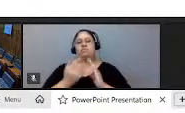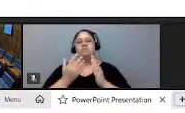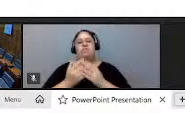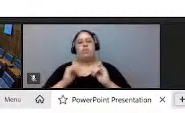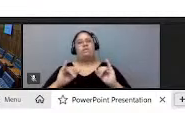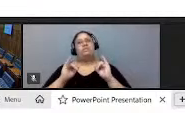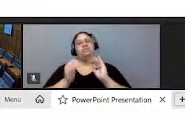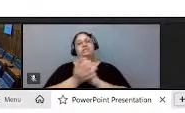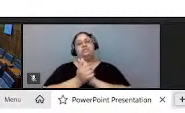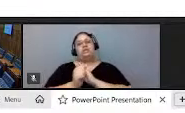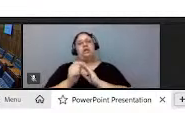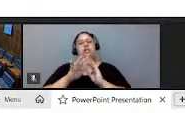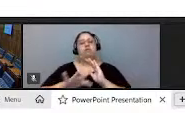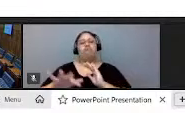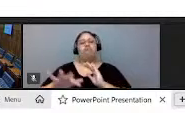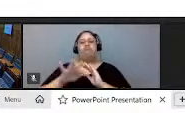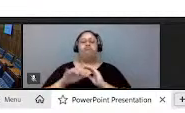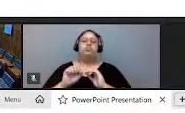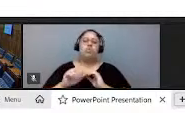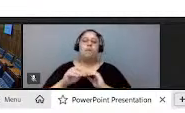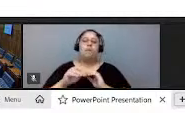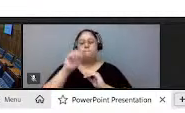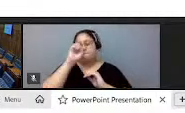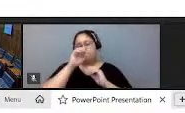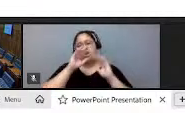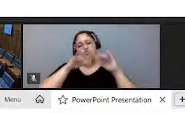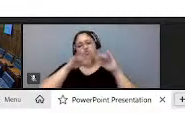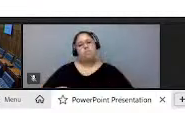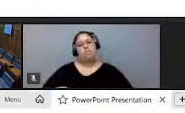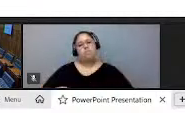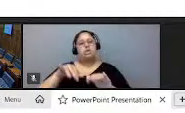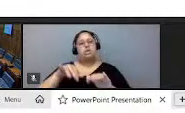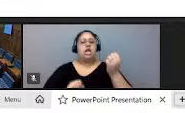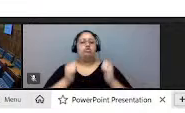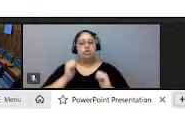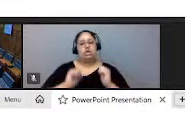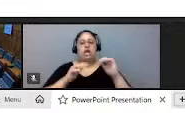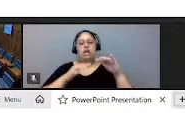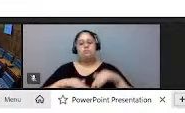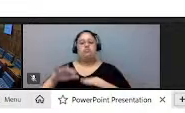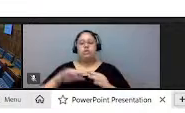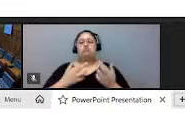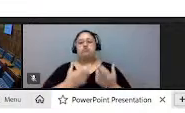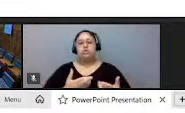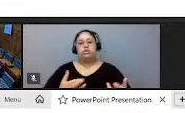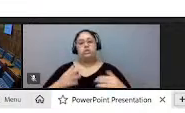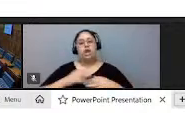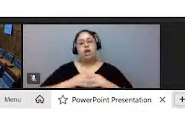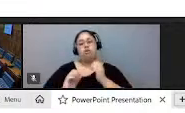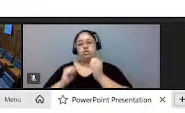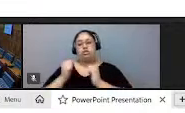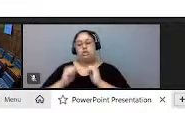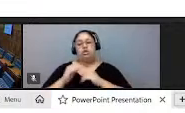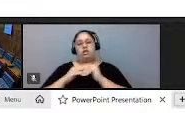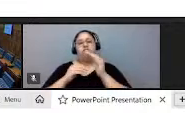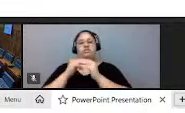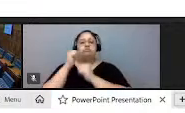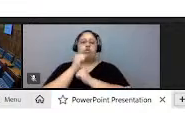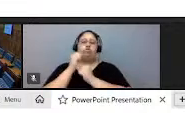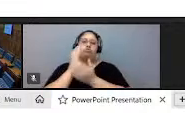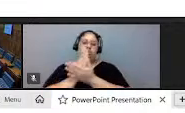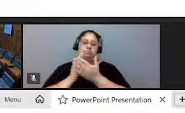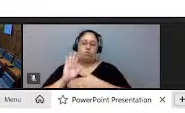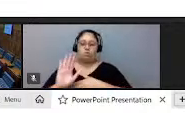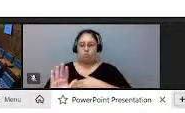skills around Marine uh engineering and Marine Resources and then on the engineering and infrastructure component